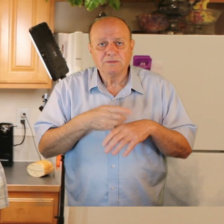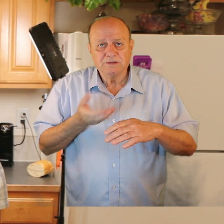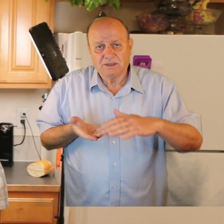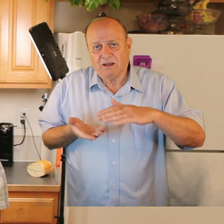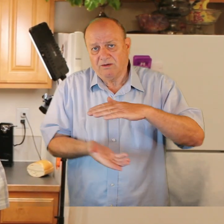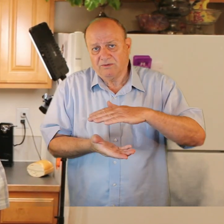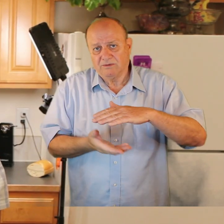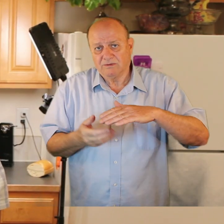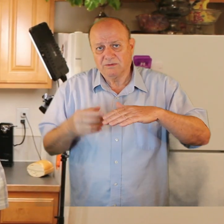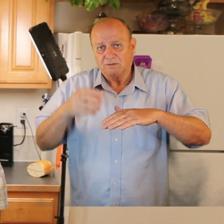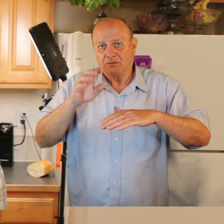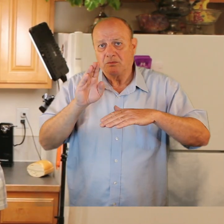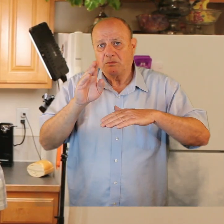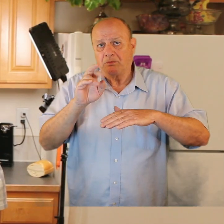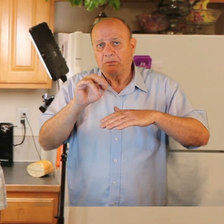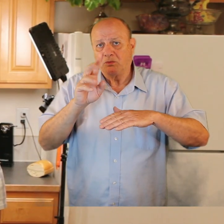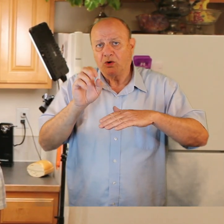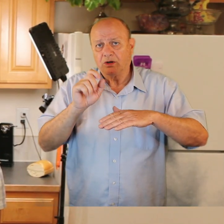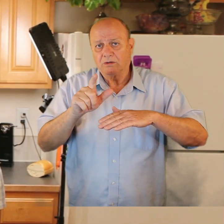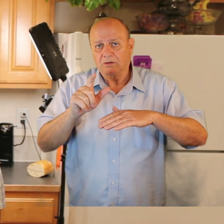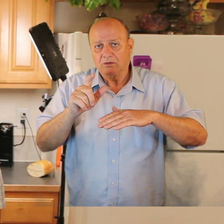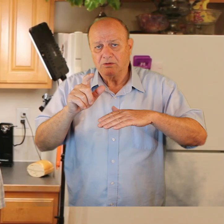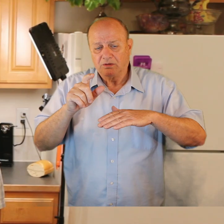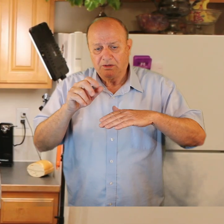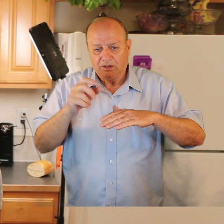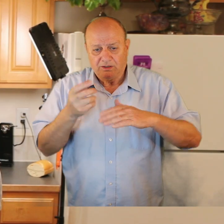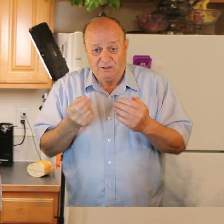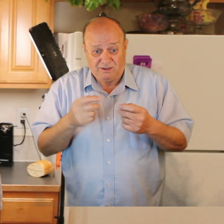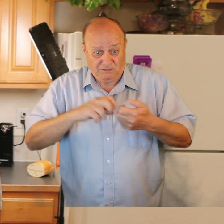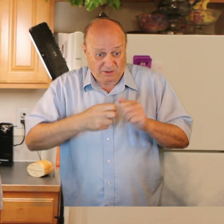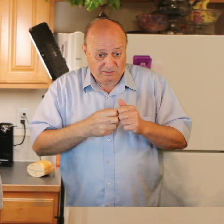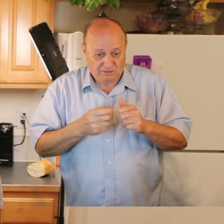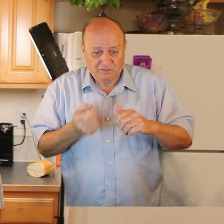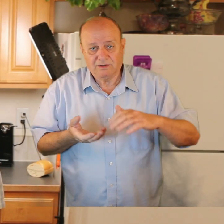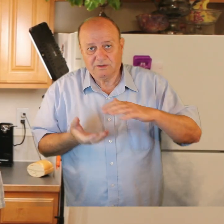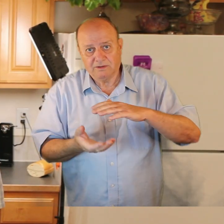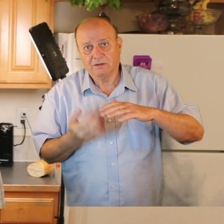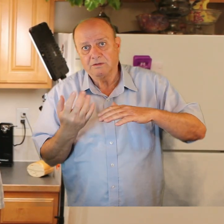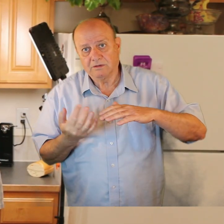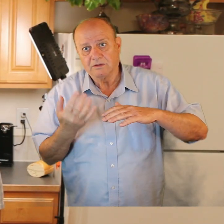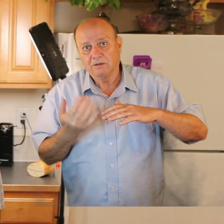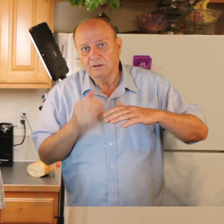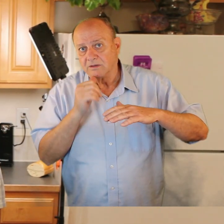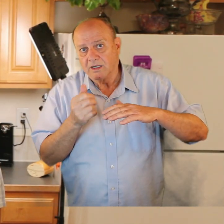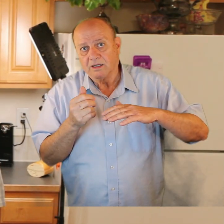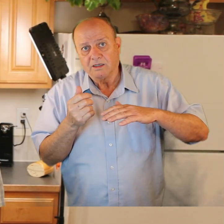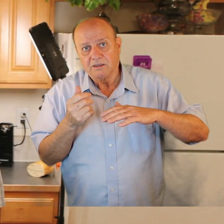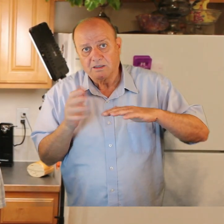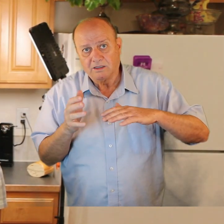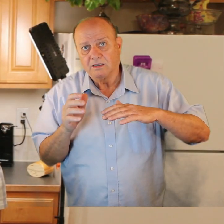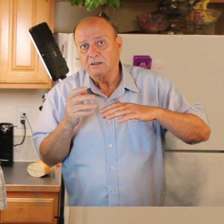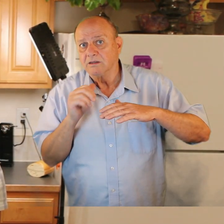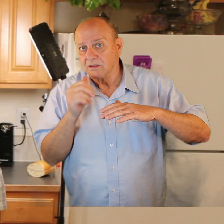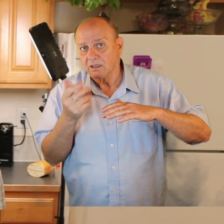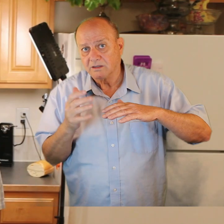one of those things that's pretty tricky. It's not cooked, it's not cooked, it's not cooked. Oh, it's burnt. It is such a short timing. What I'm going